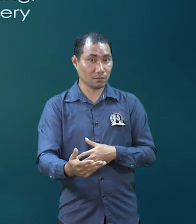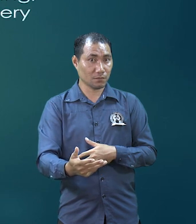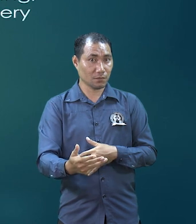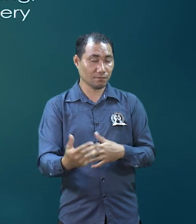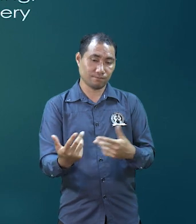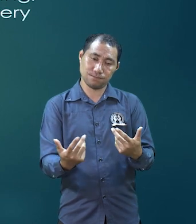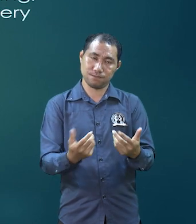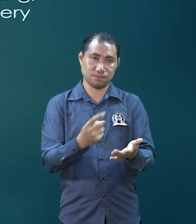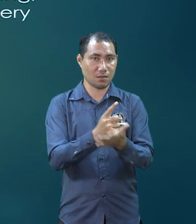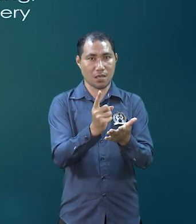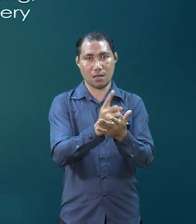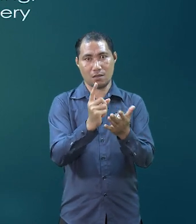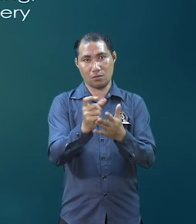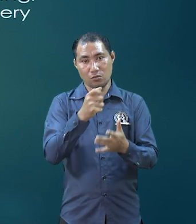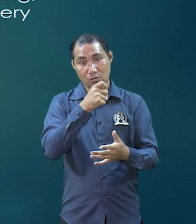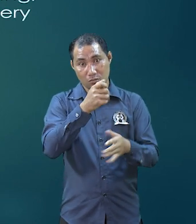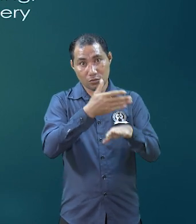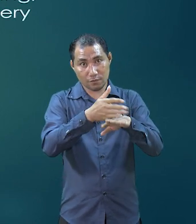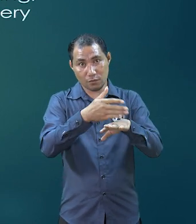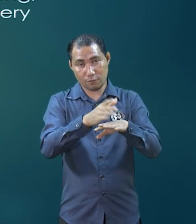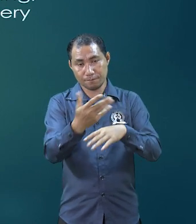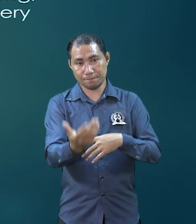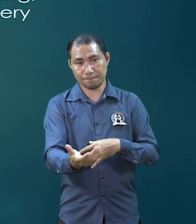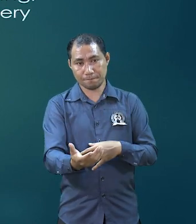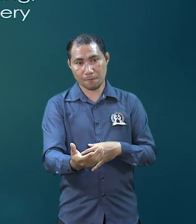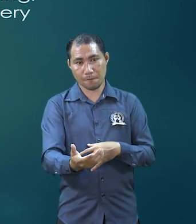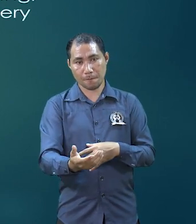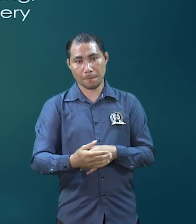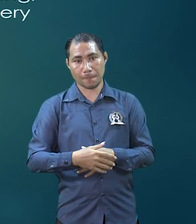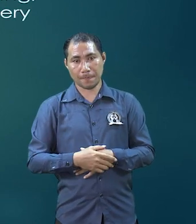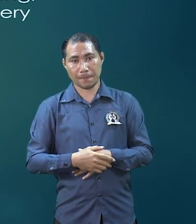new words. And here's another one.